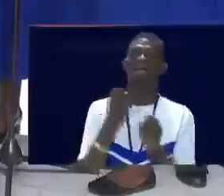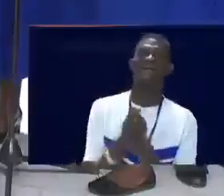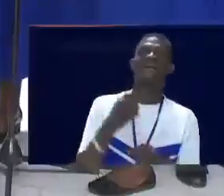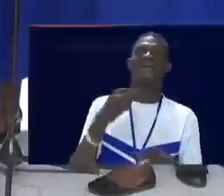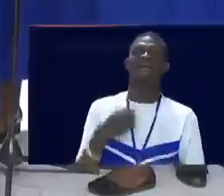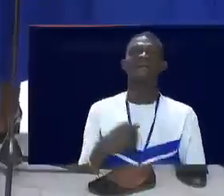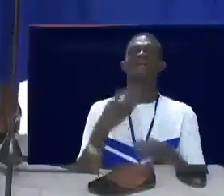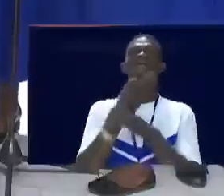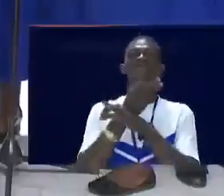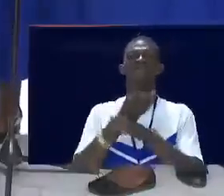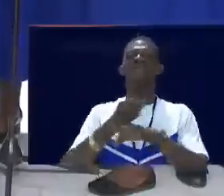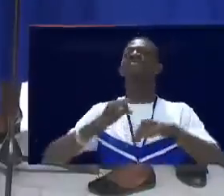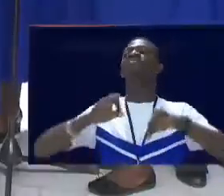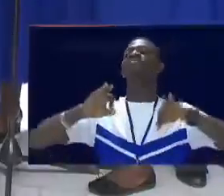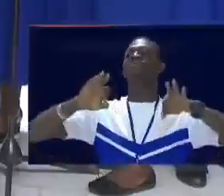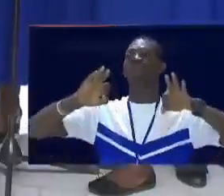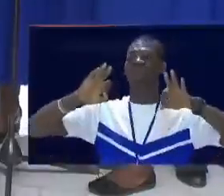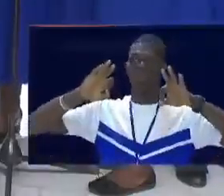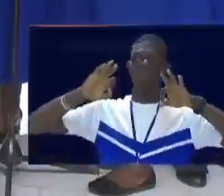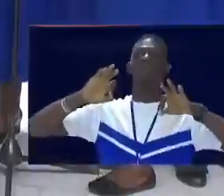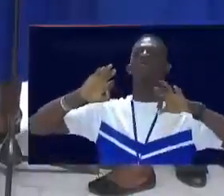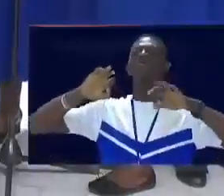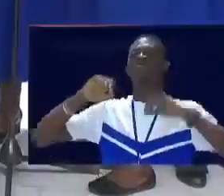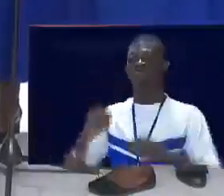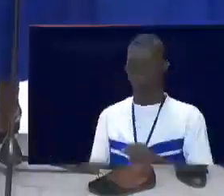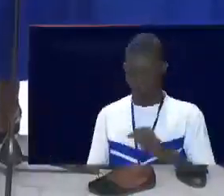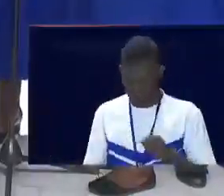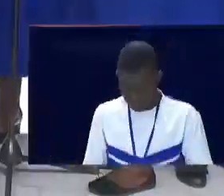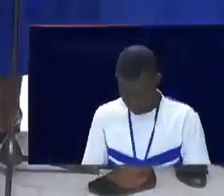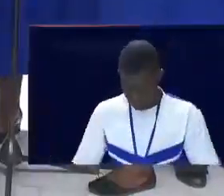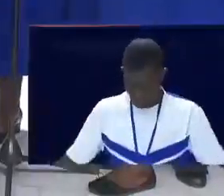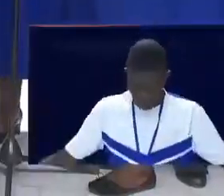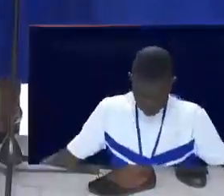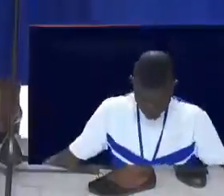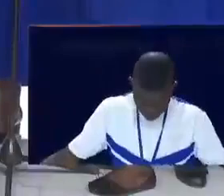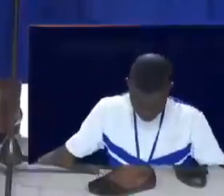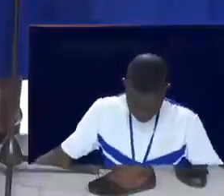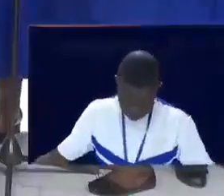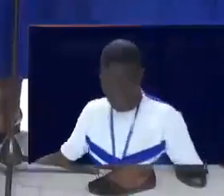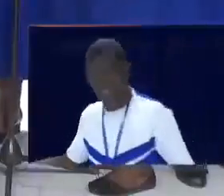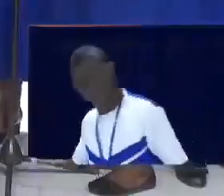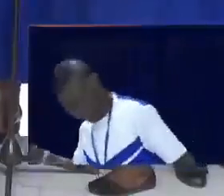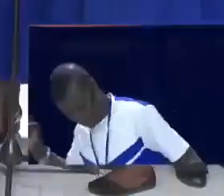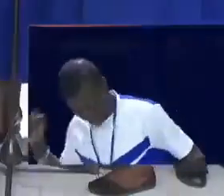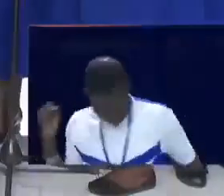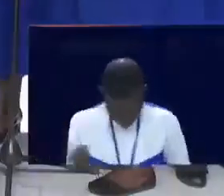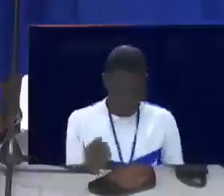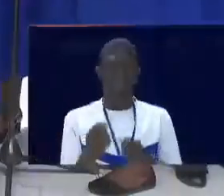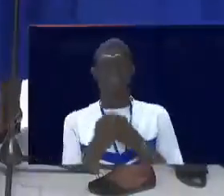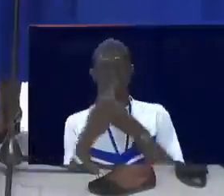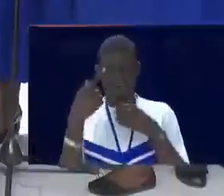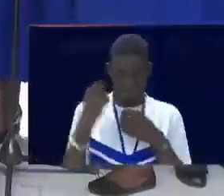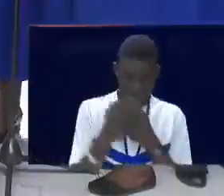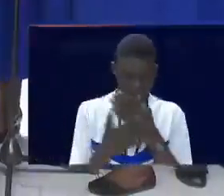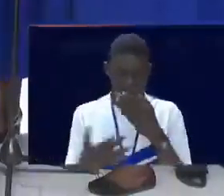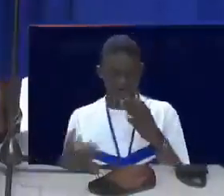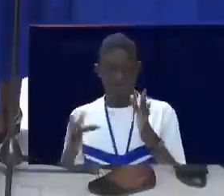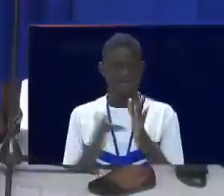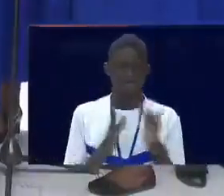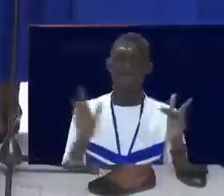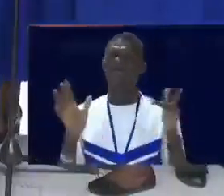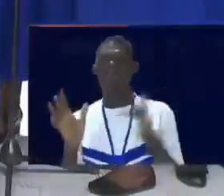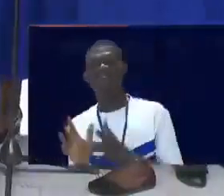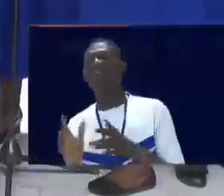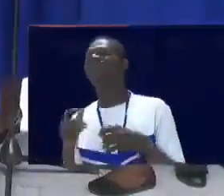Jesus said. Power in the blood, healing in the blood of Jesus. Yeah,